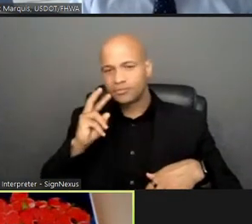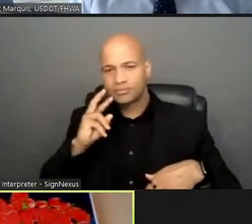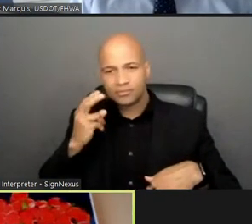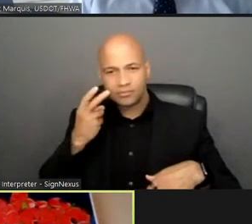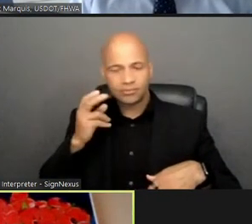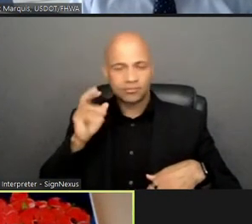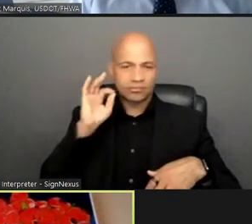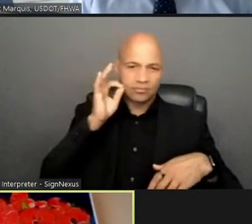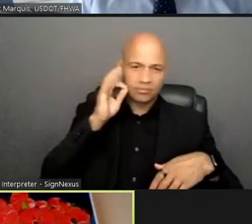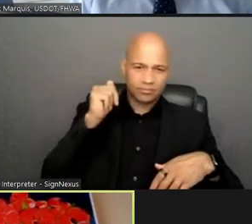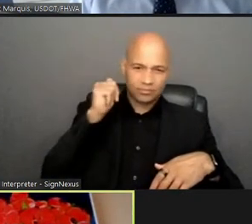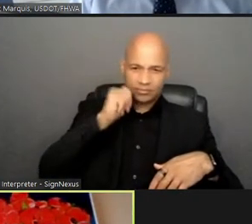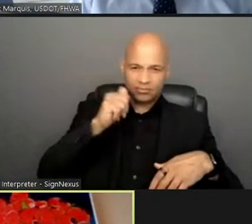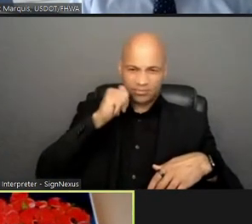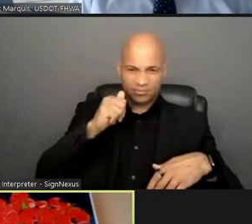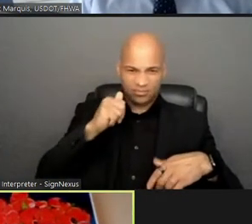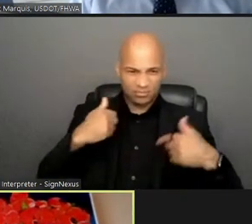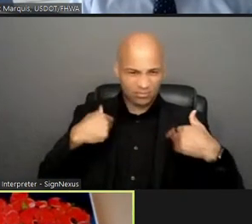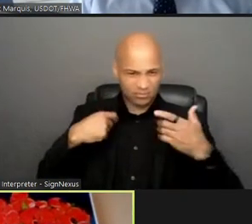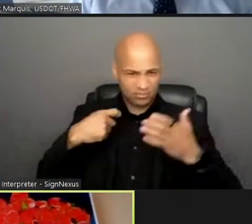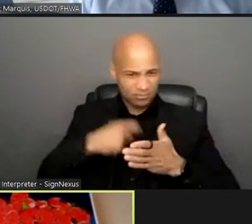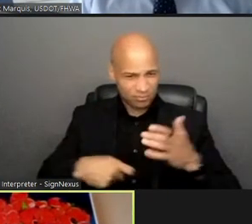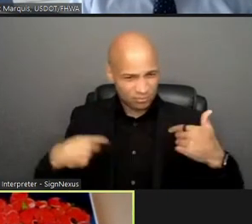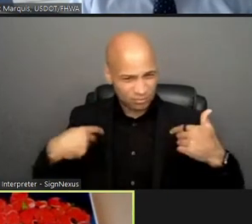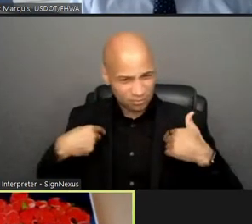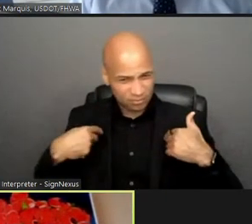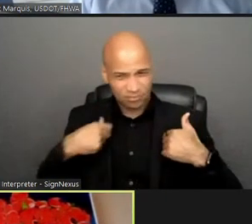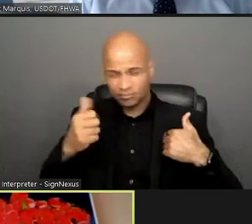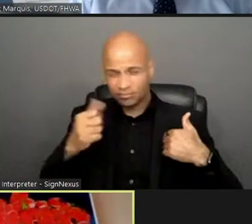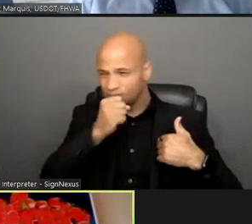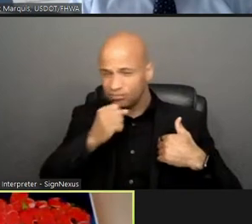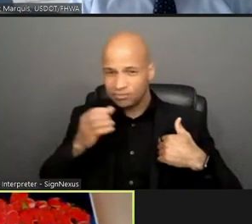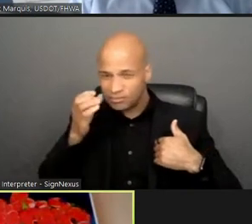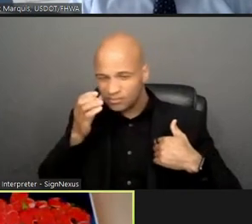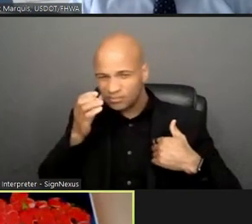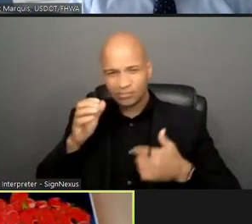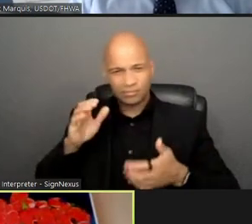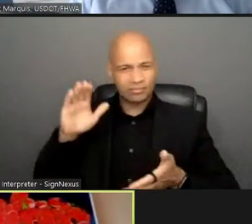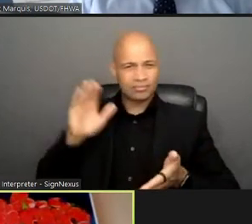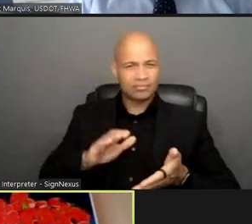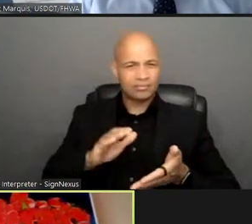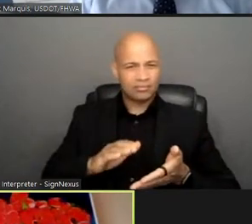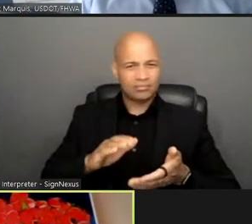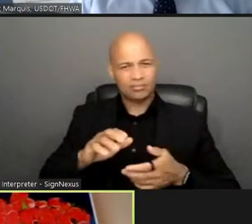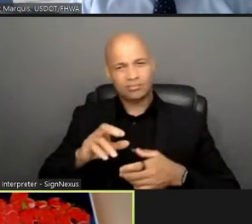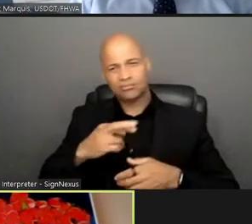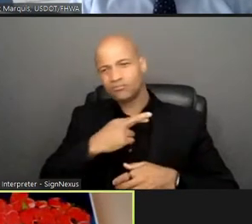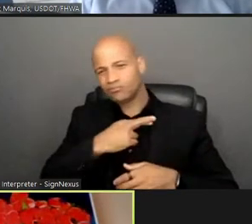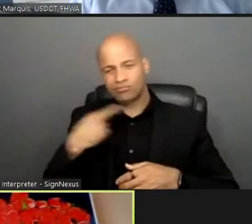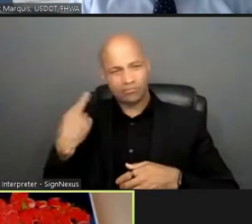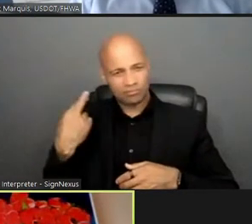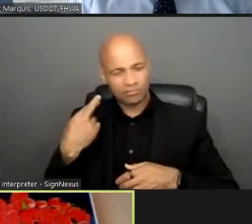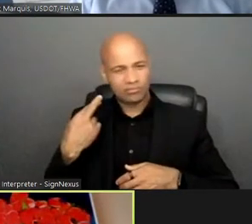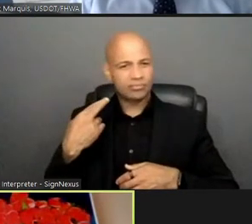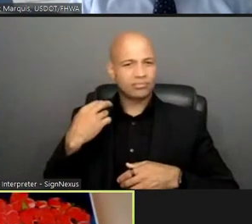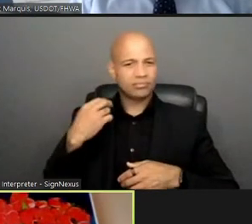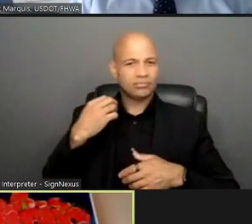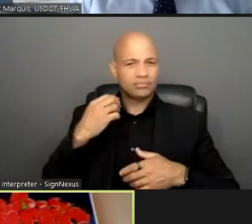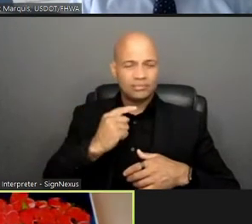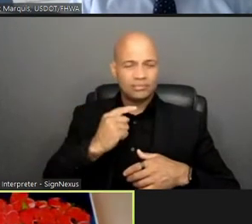it should not cost me or other seniors more to decrease risk of decreased risk of serious